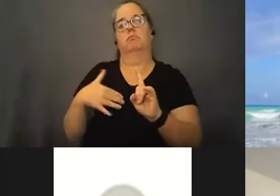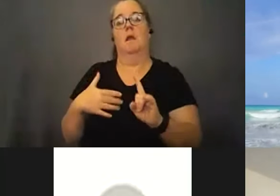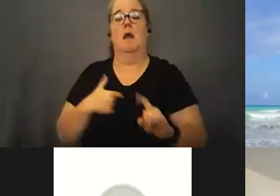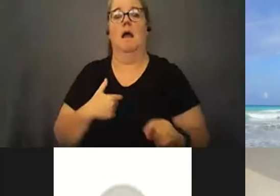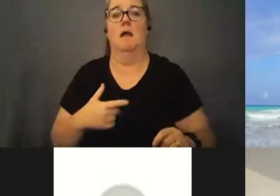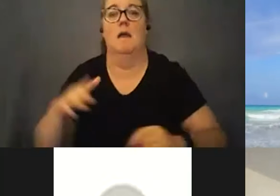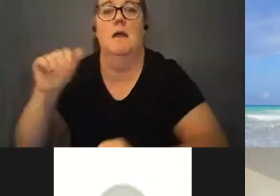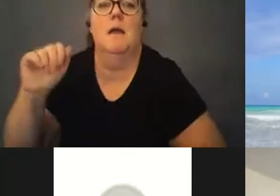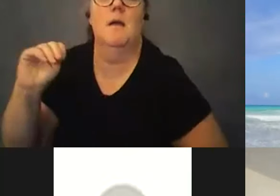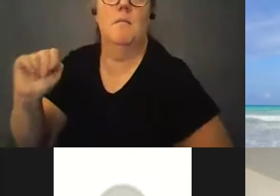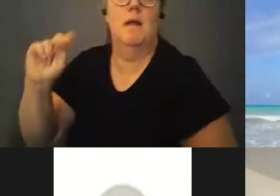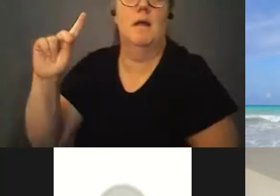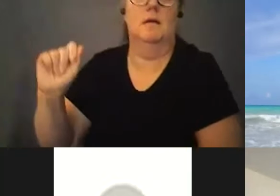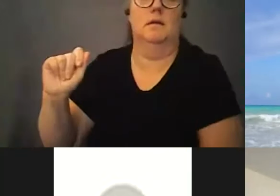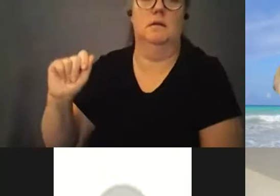Amanda.